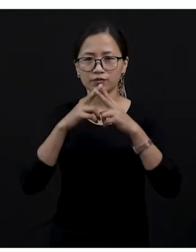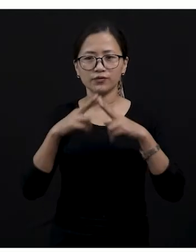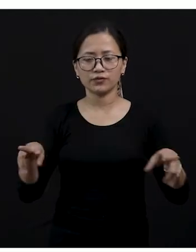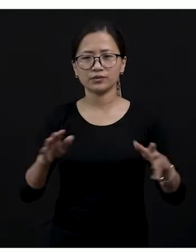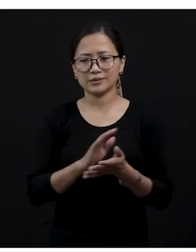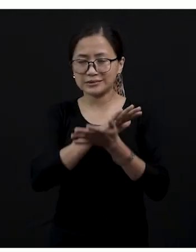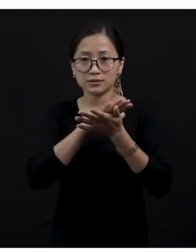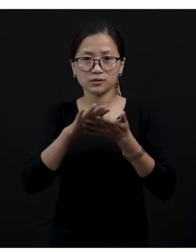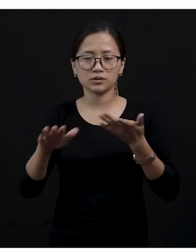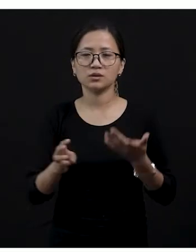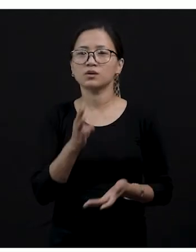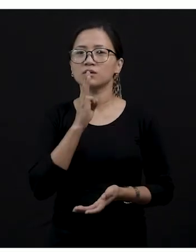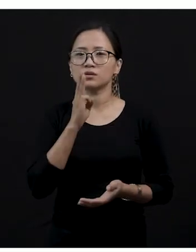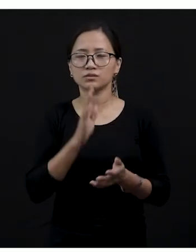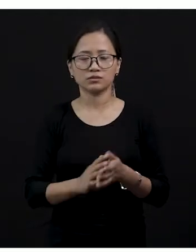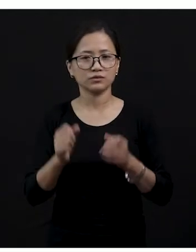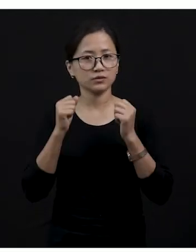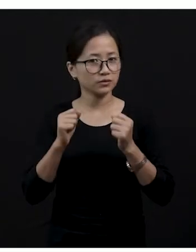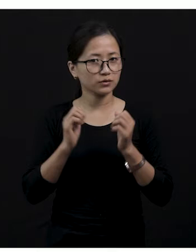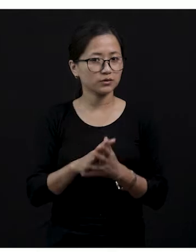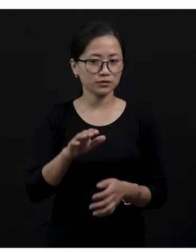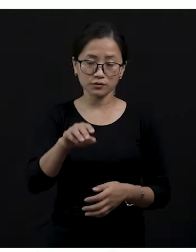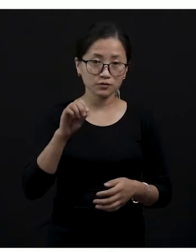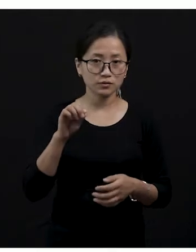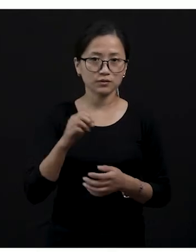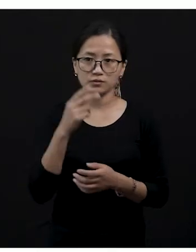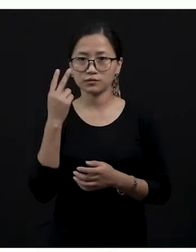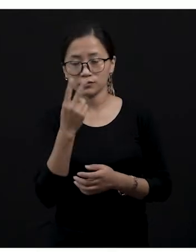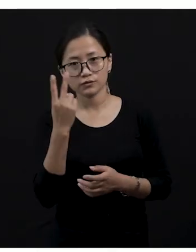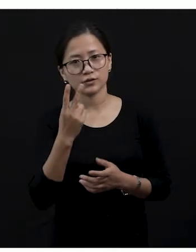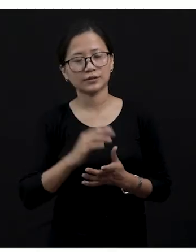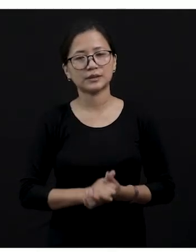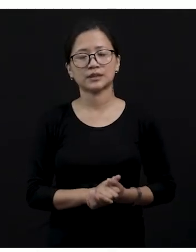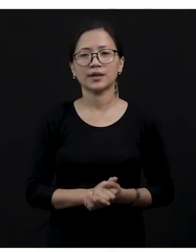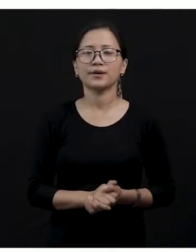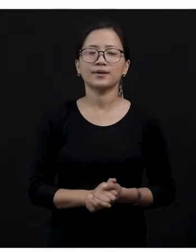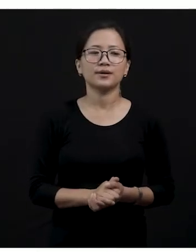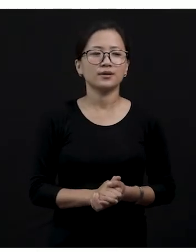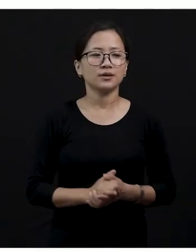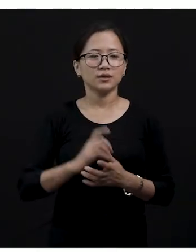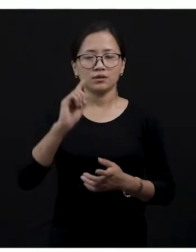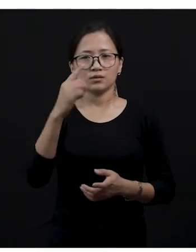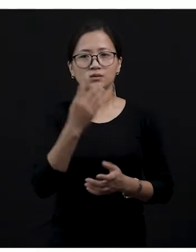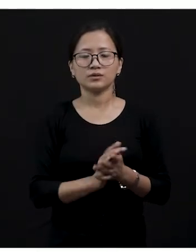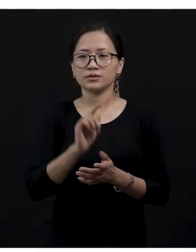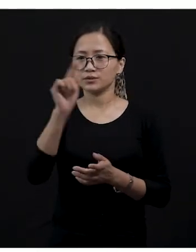clean water is very difficult to find, right? Because